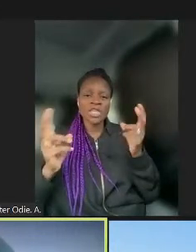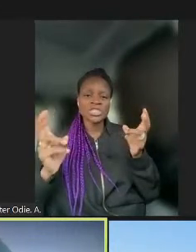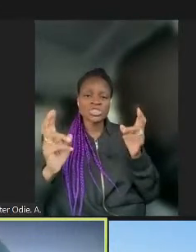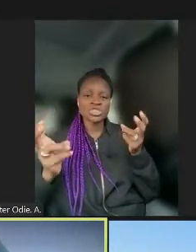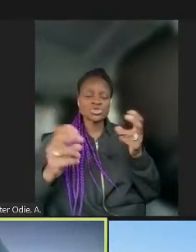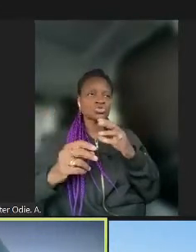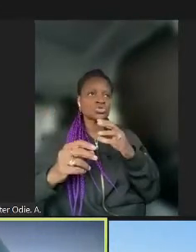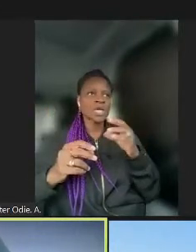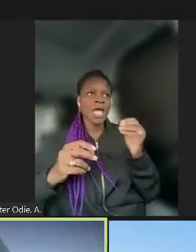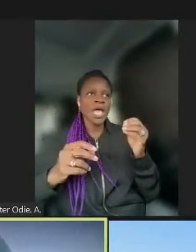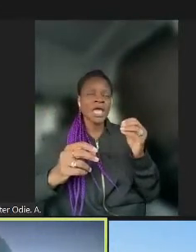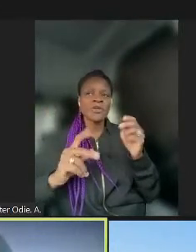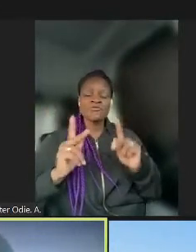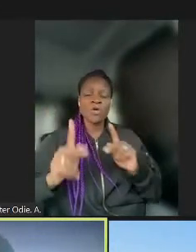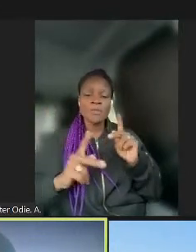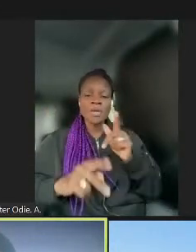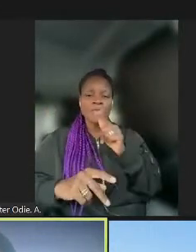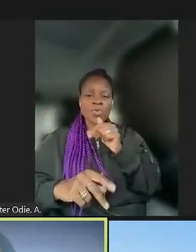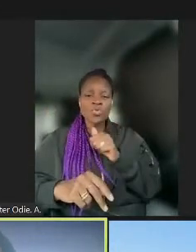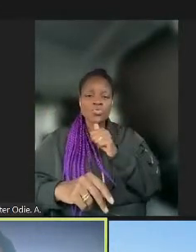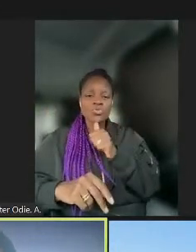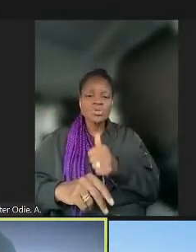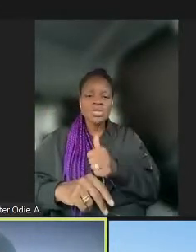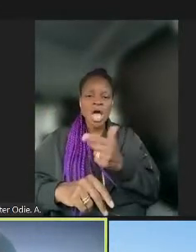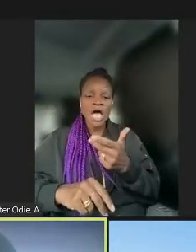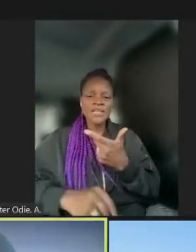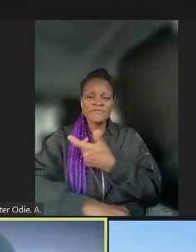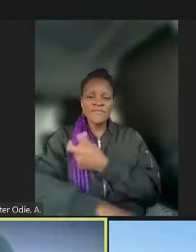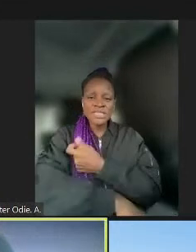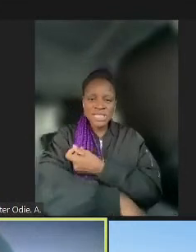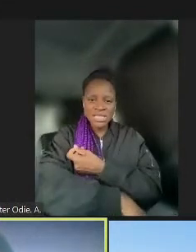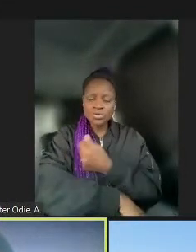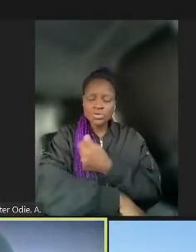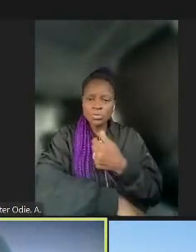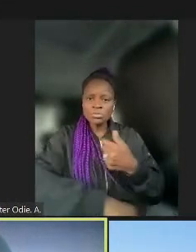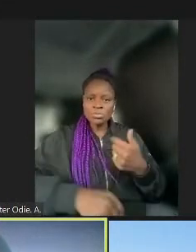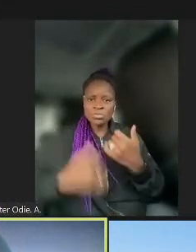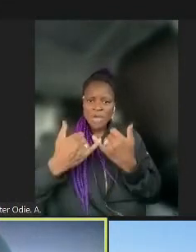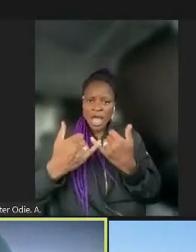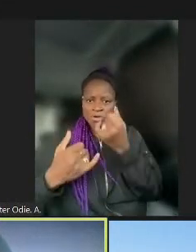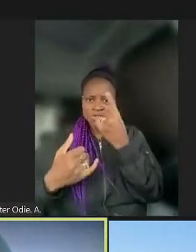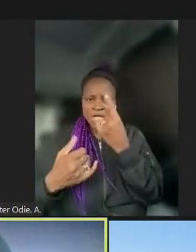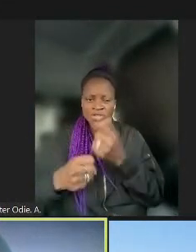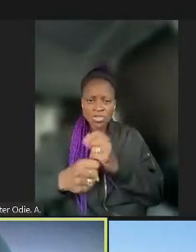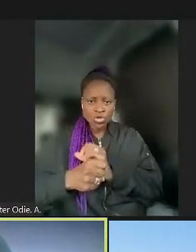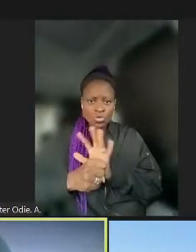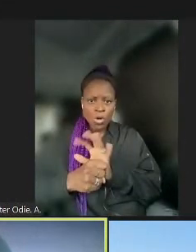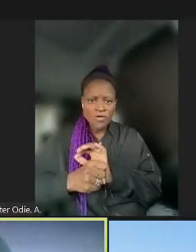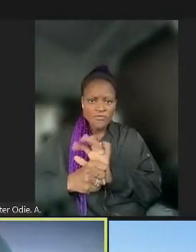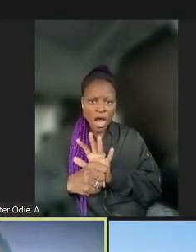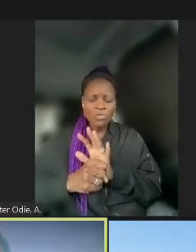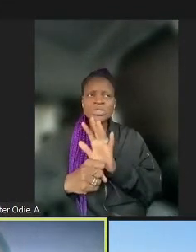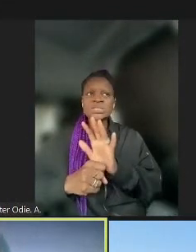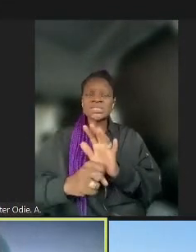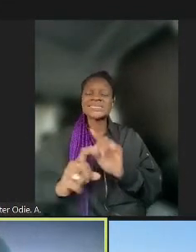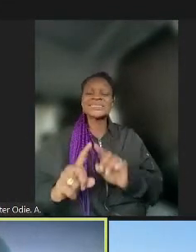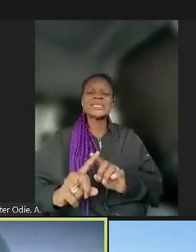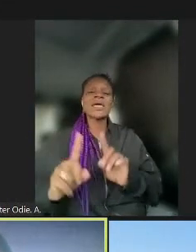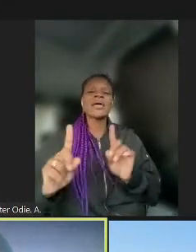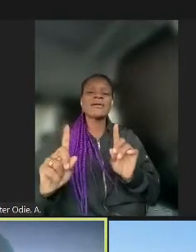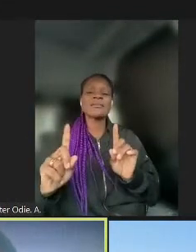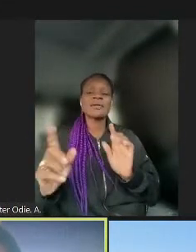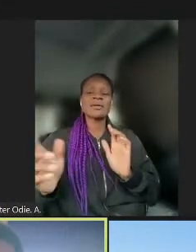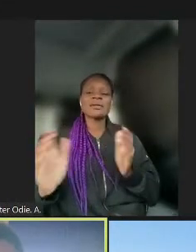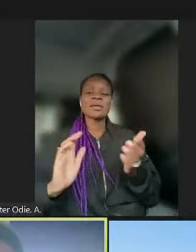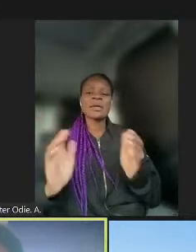unvaccinated. So we know that this coronavirus is different than the coronaviruses that have been present in the